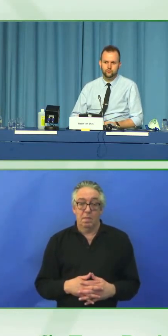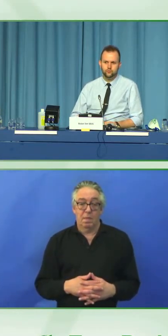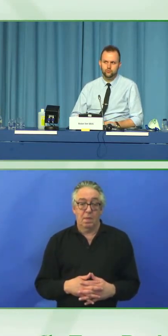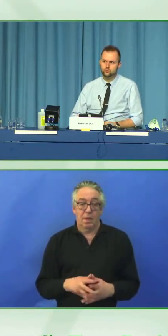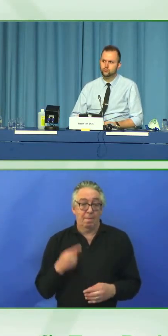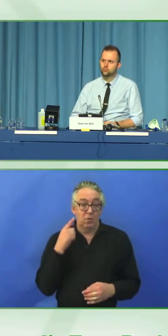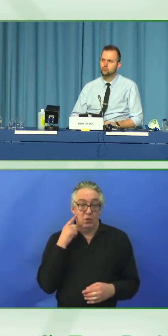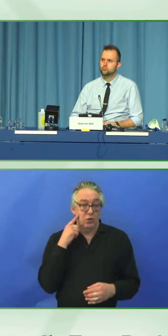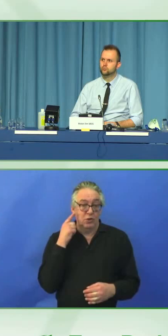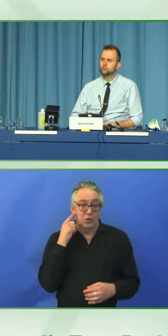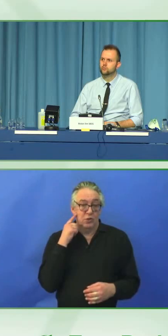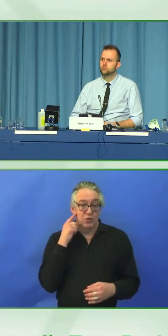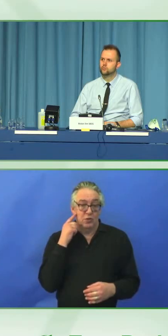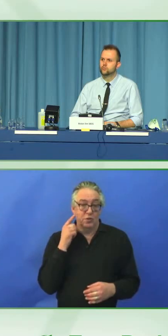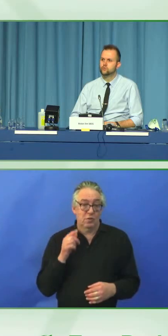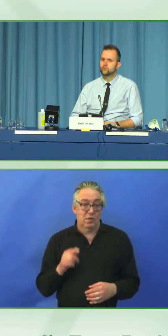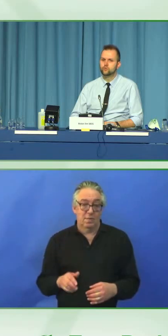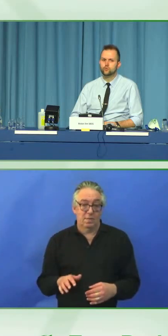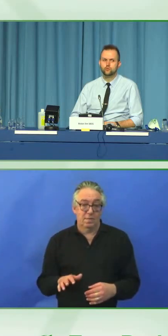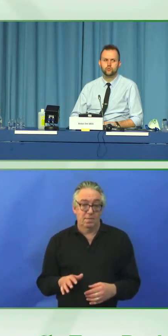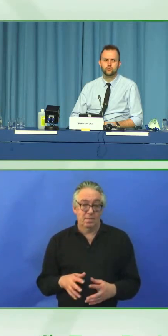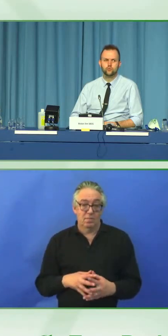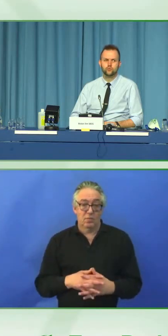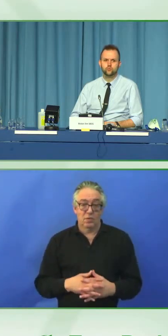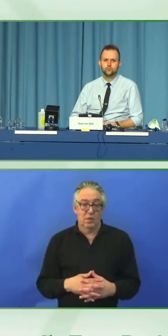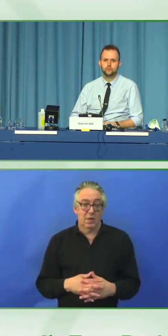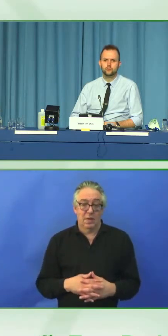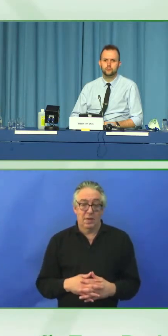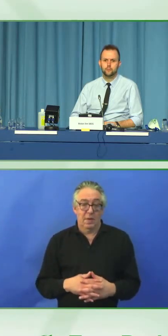good quality public